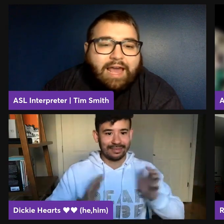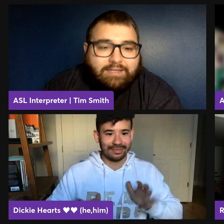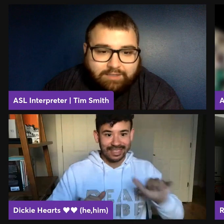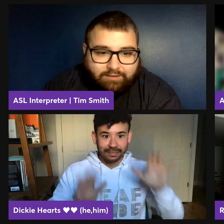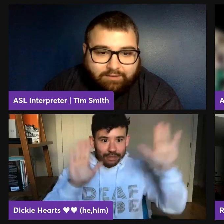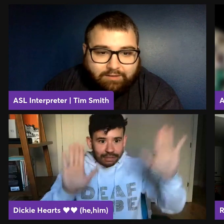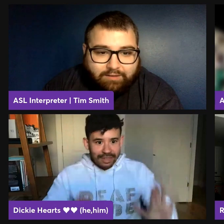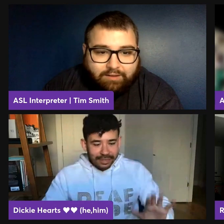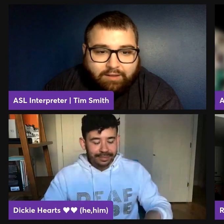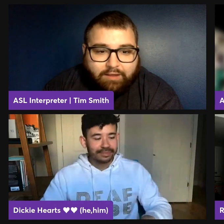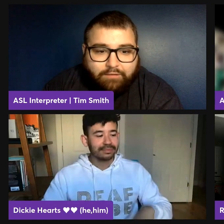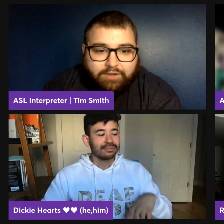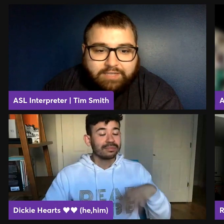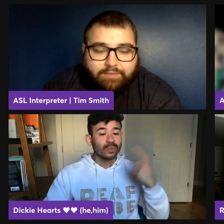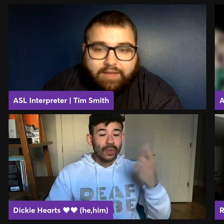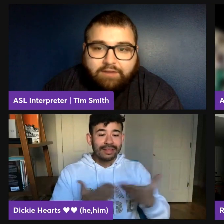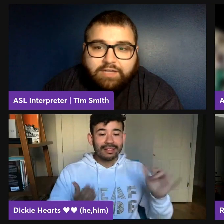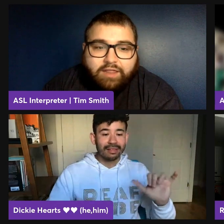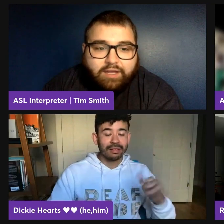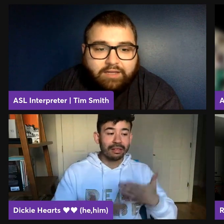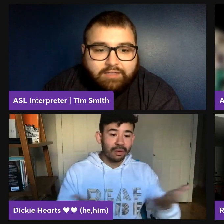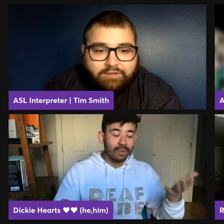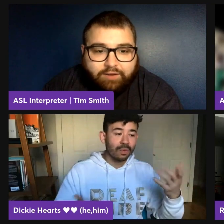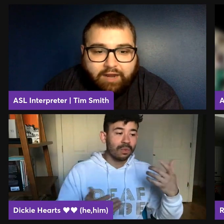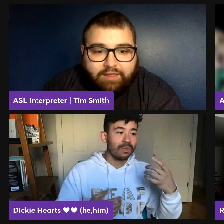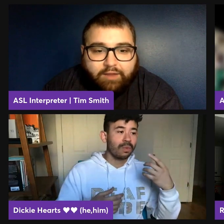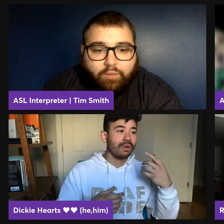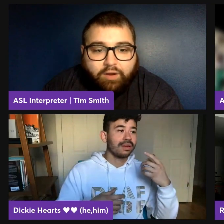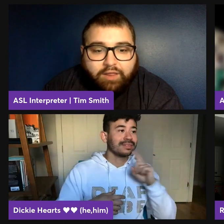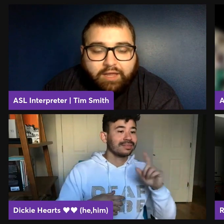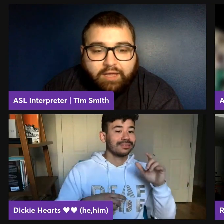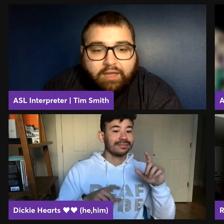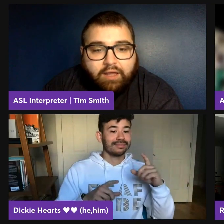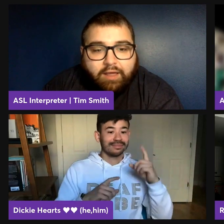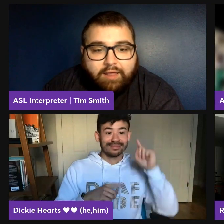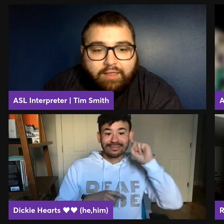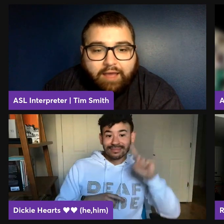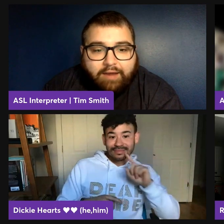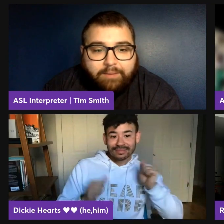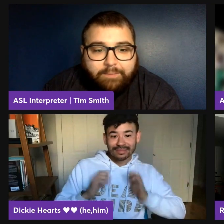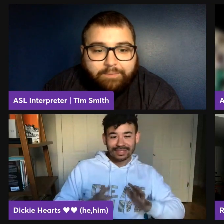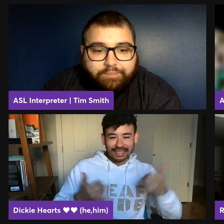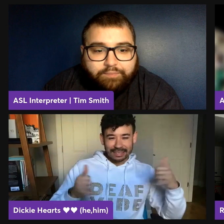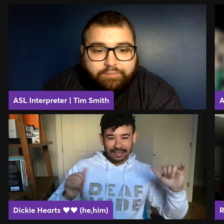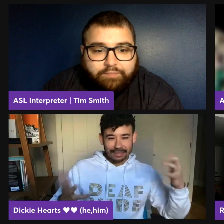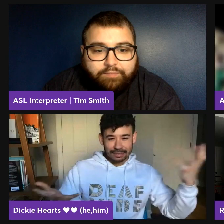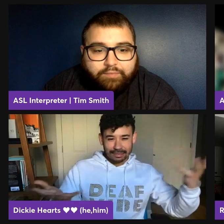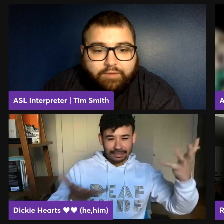Let's say casting for disabled actors. I think that's great. I think one thing that,